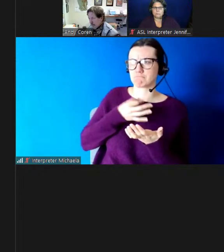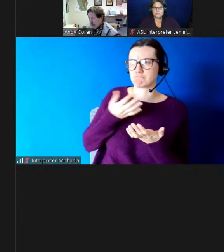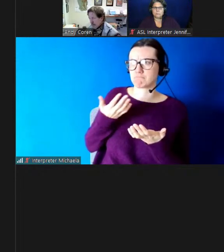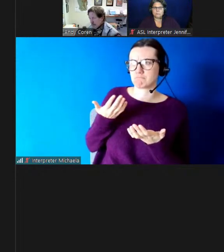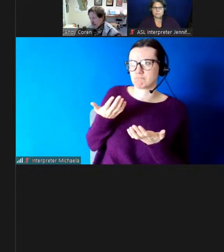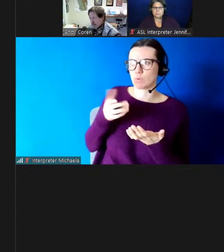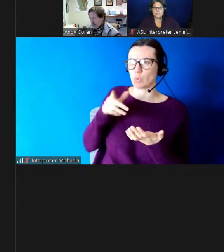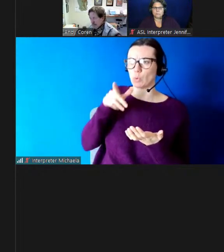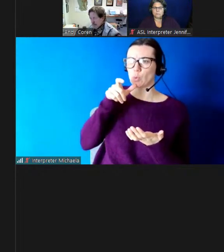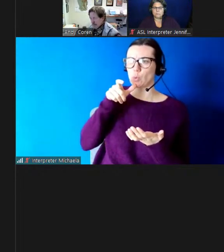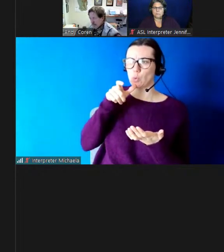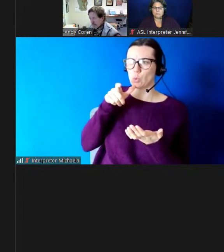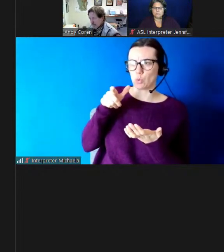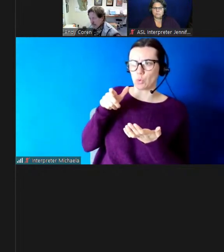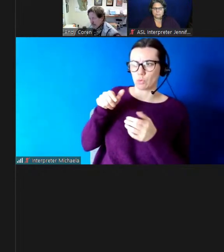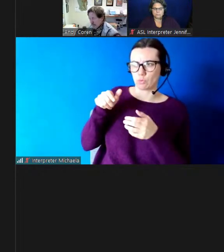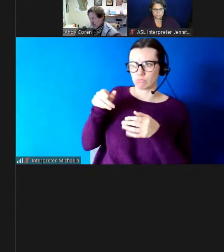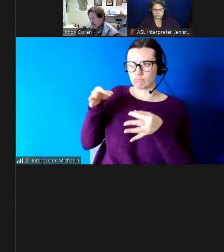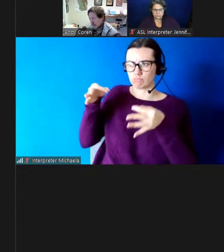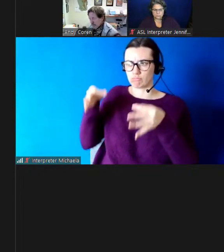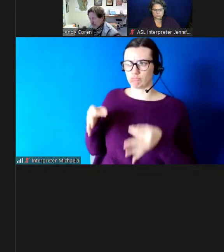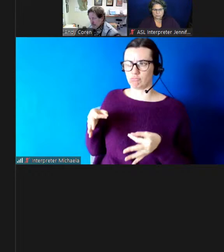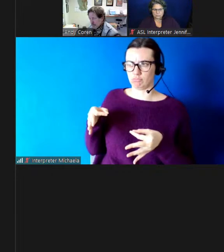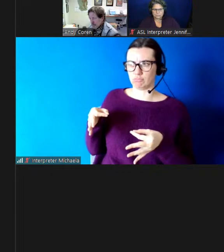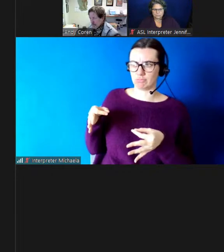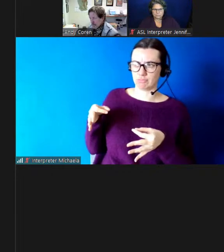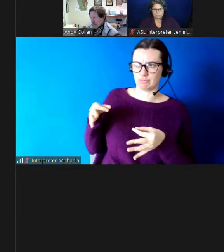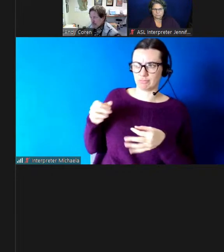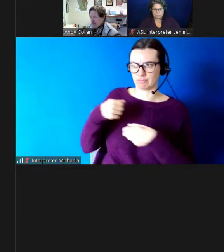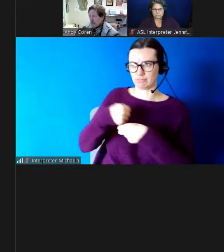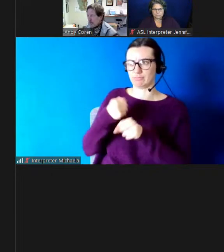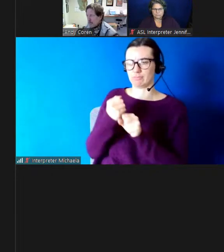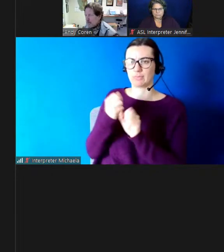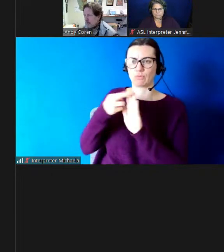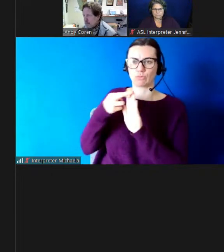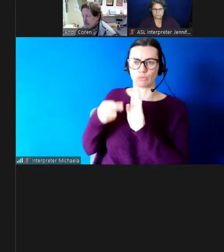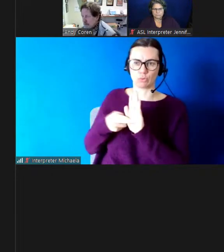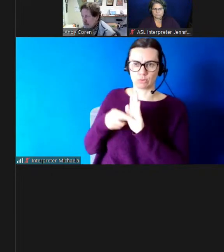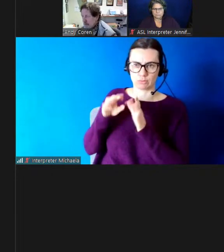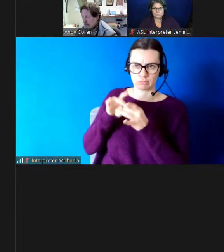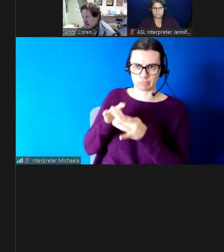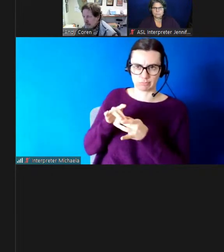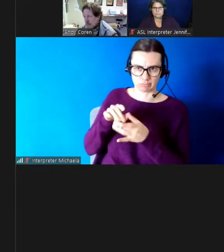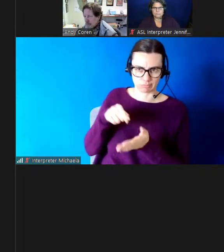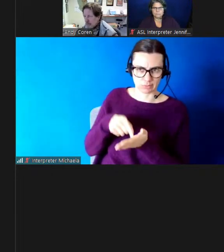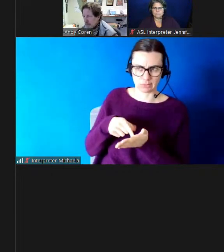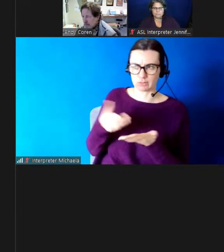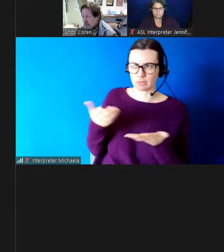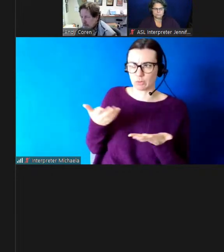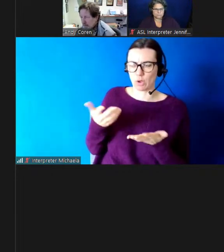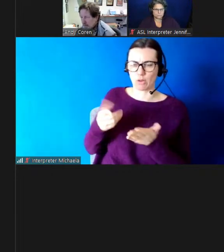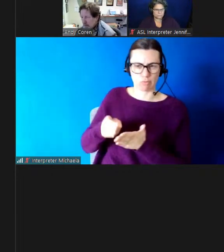who gets to basically make the rules about this and what the requirements are.